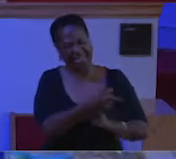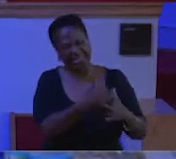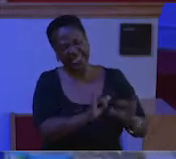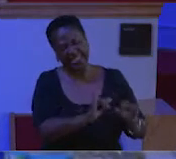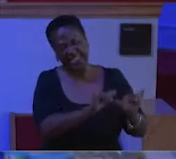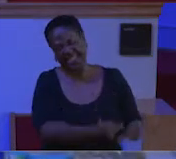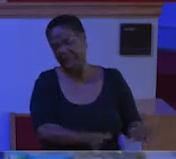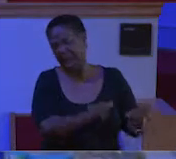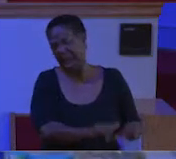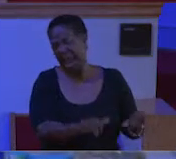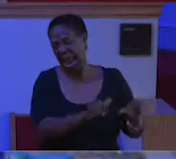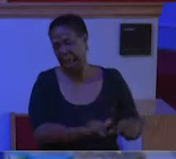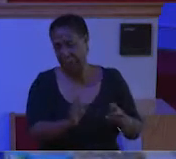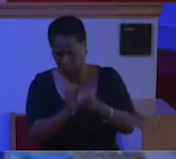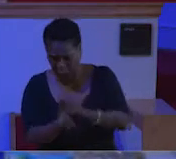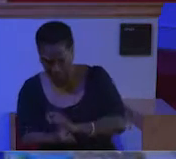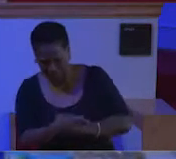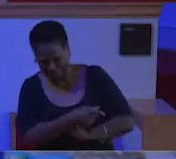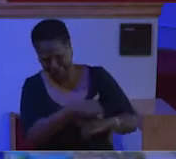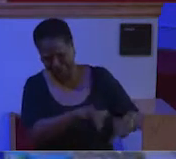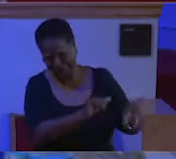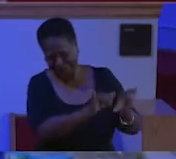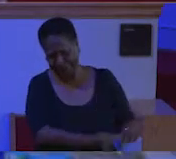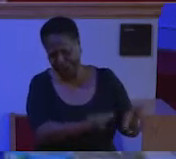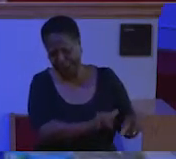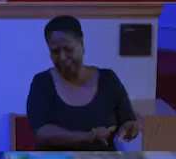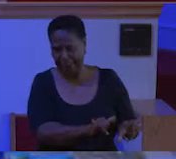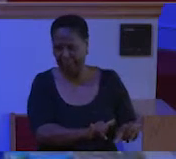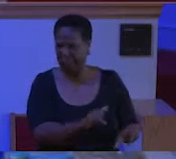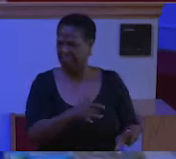things stay the same. And